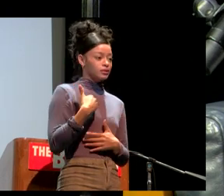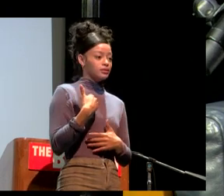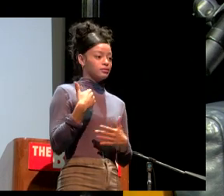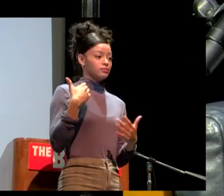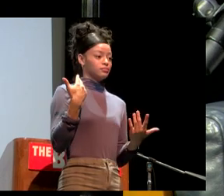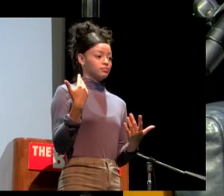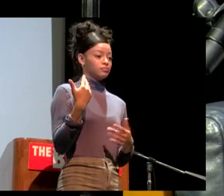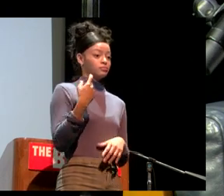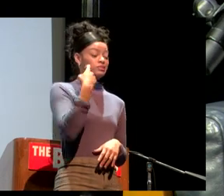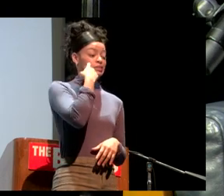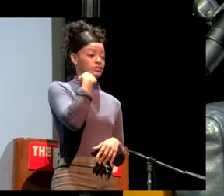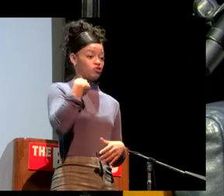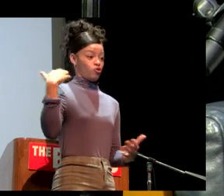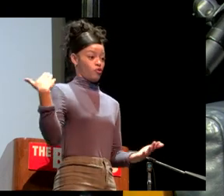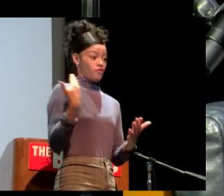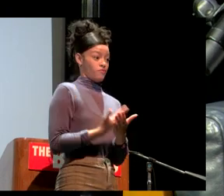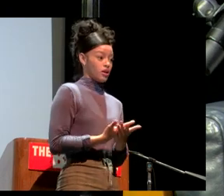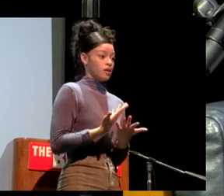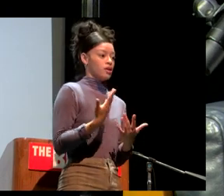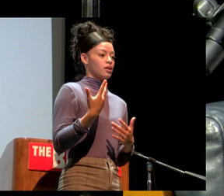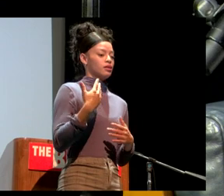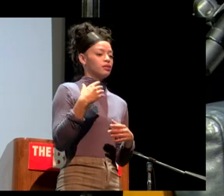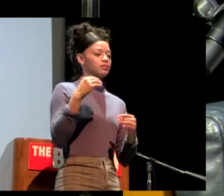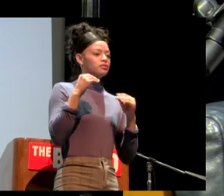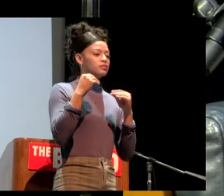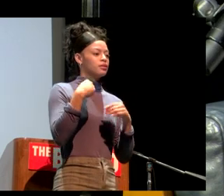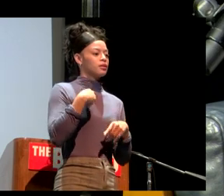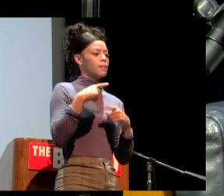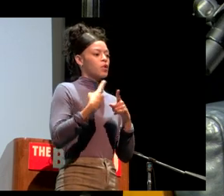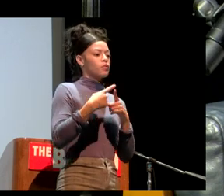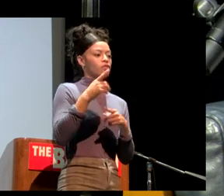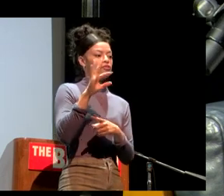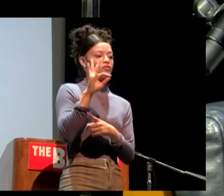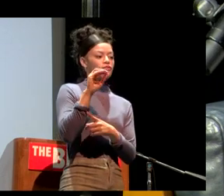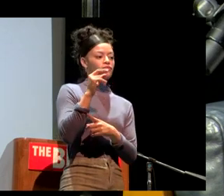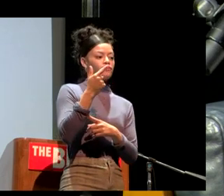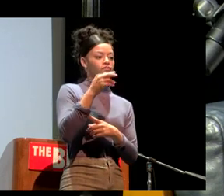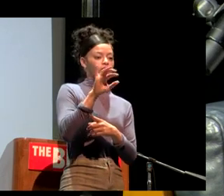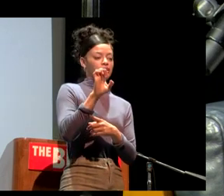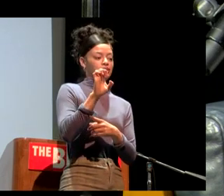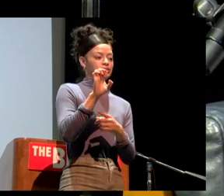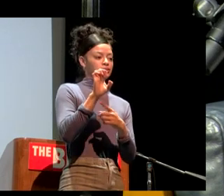I was told of something called forging, where forging